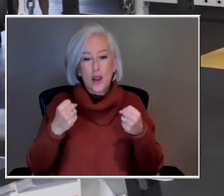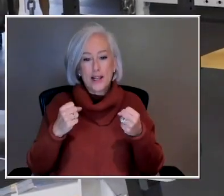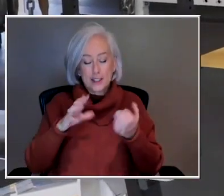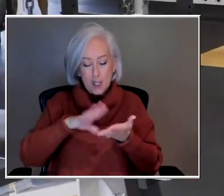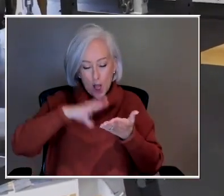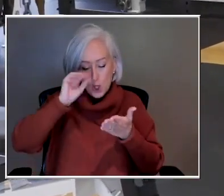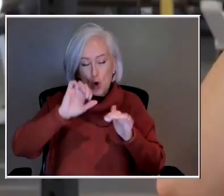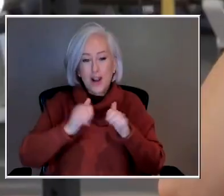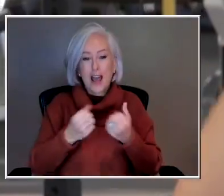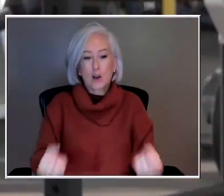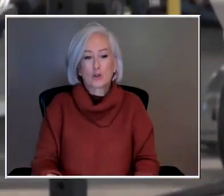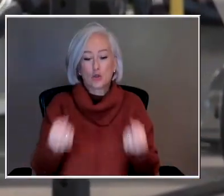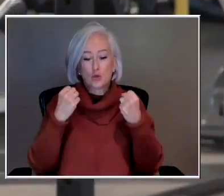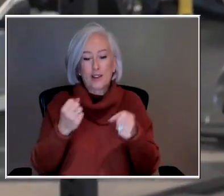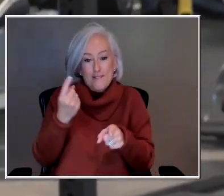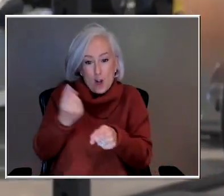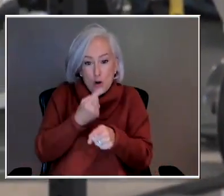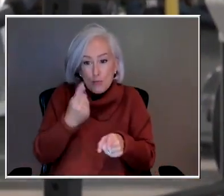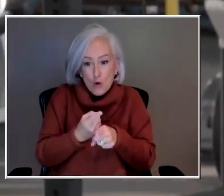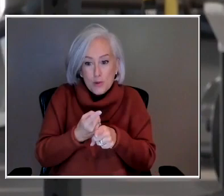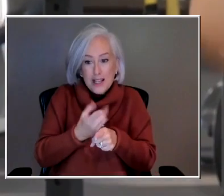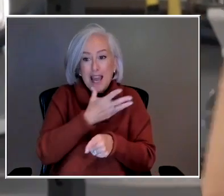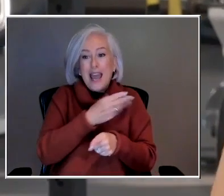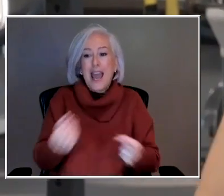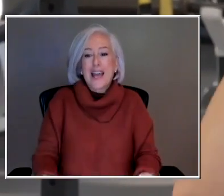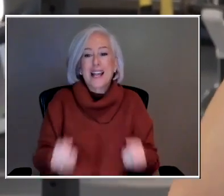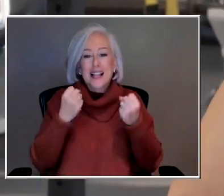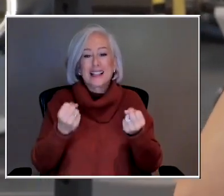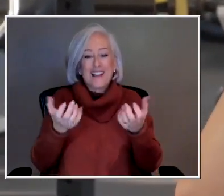lift heavy. I think that we have to keep in mind